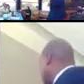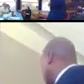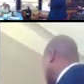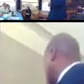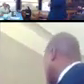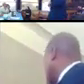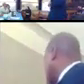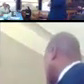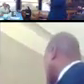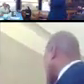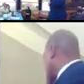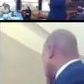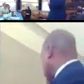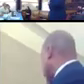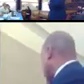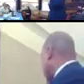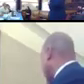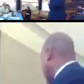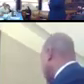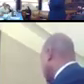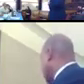this particular case, this is